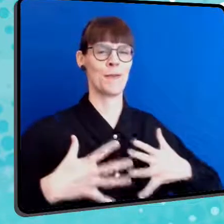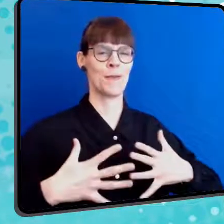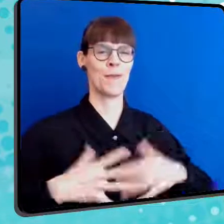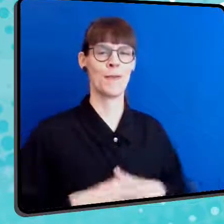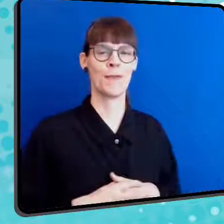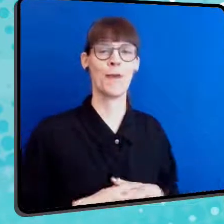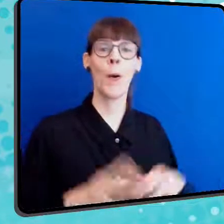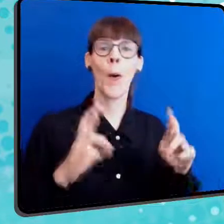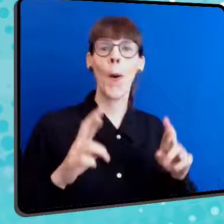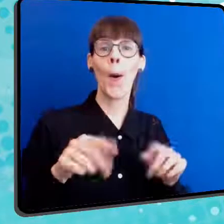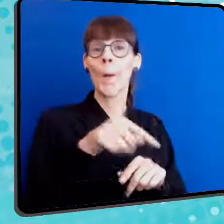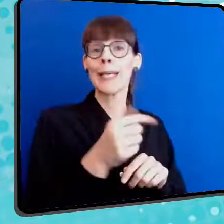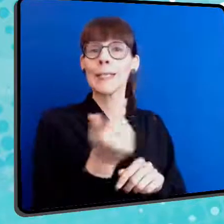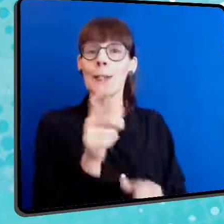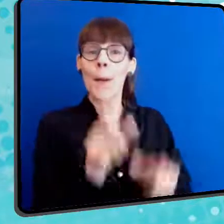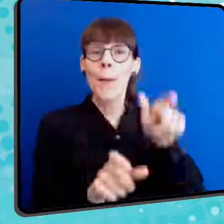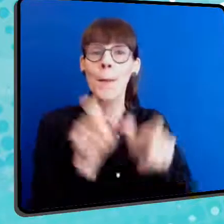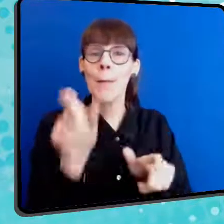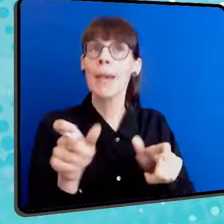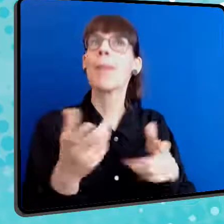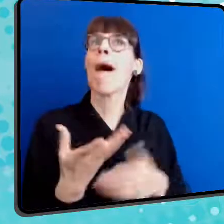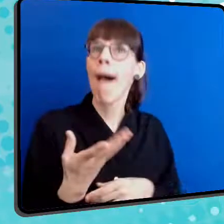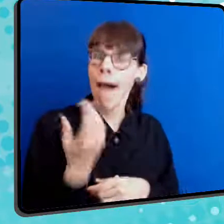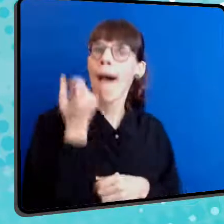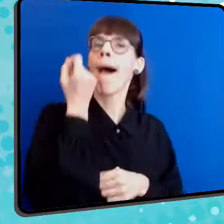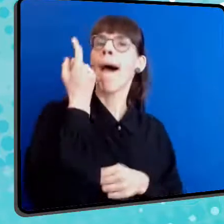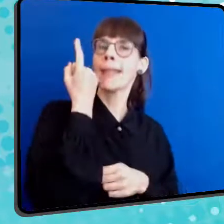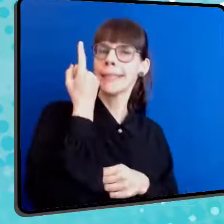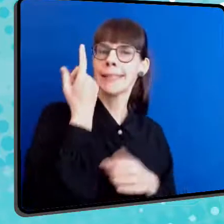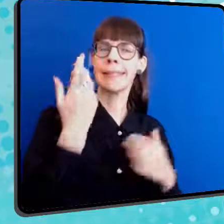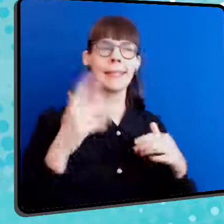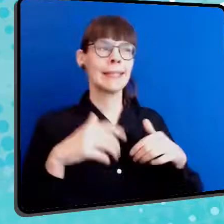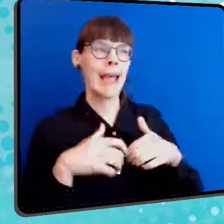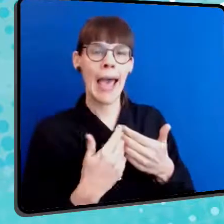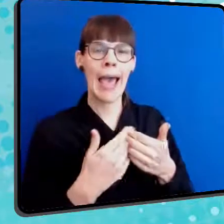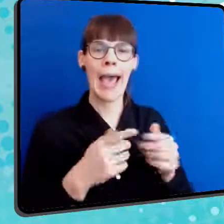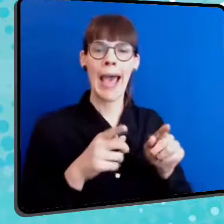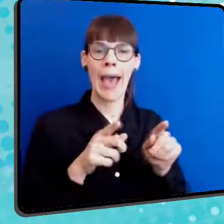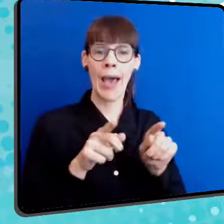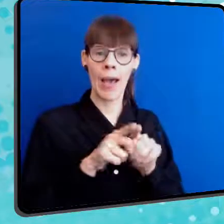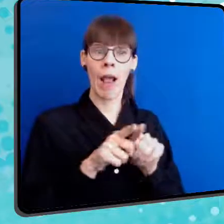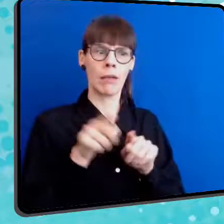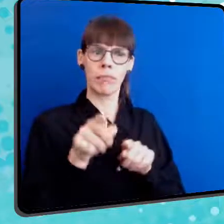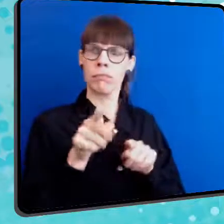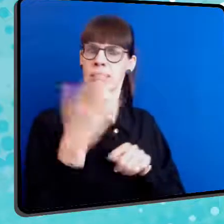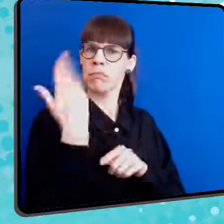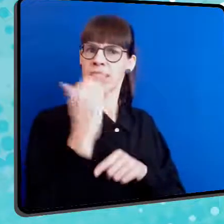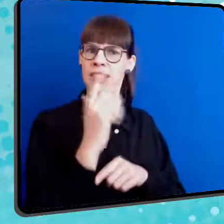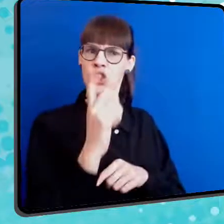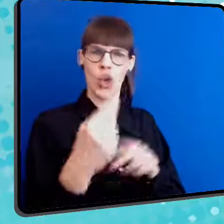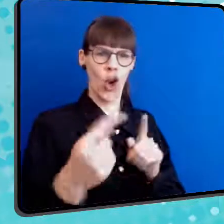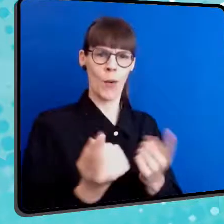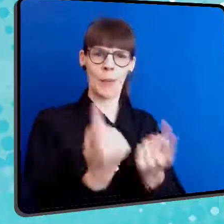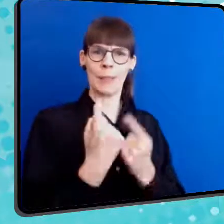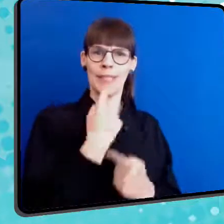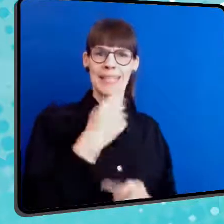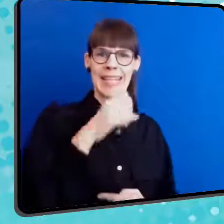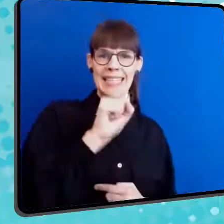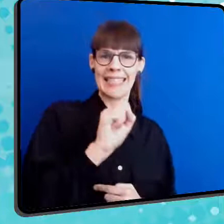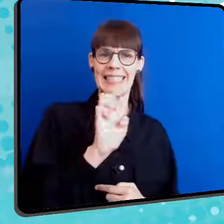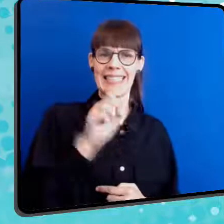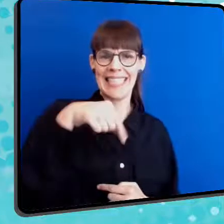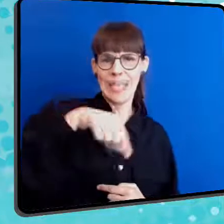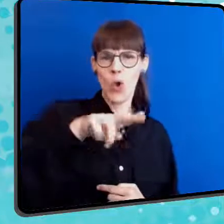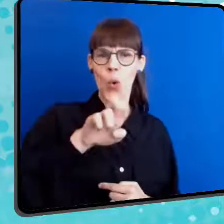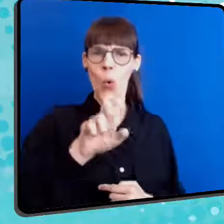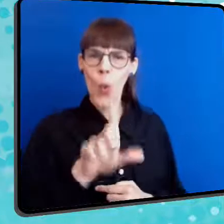kind of just those immediate responses. Love that you said SQL at the start, right? So you've come from a pure data background,